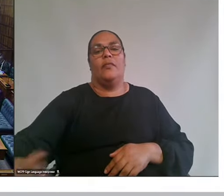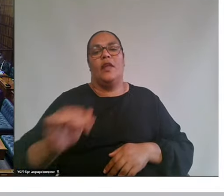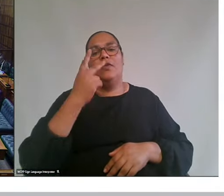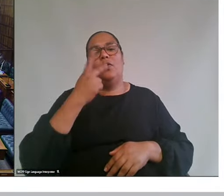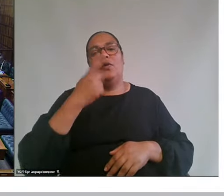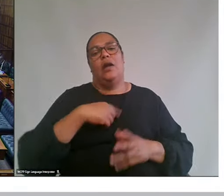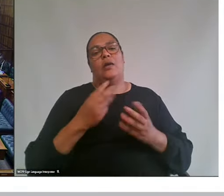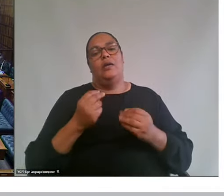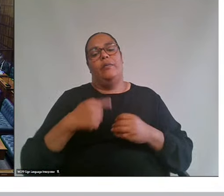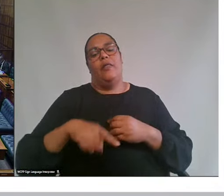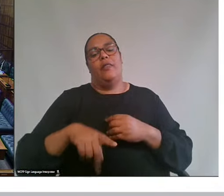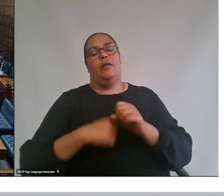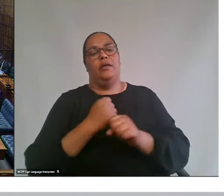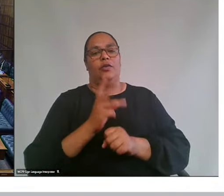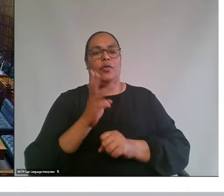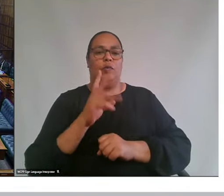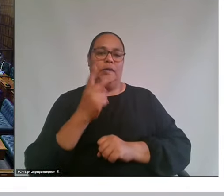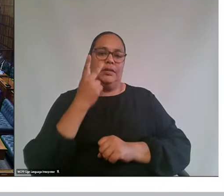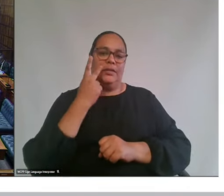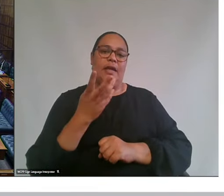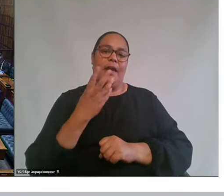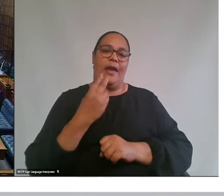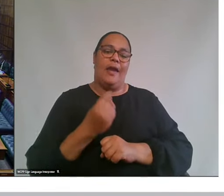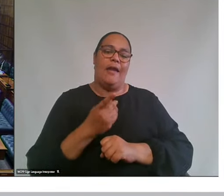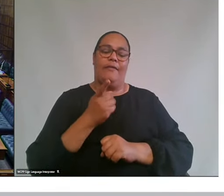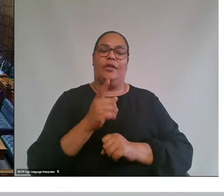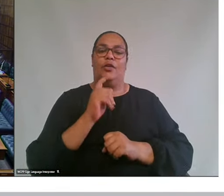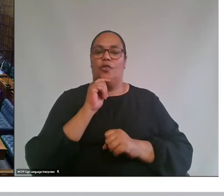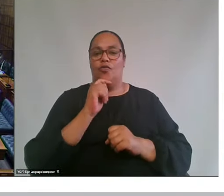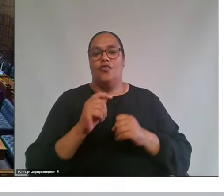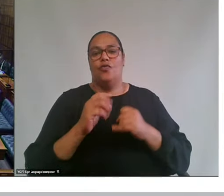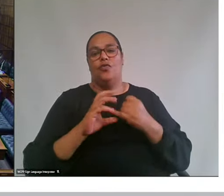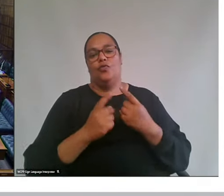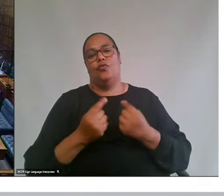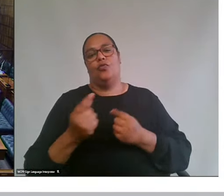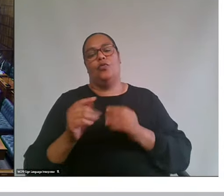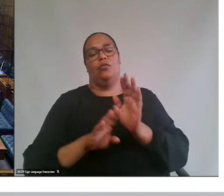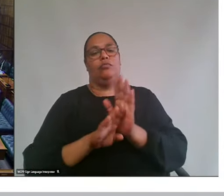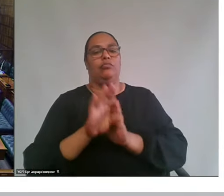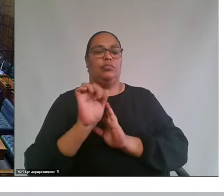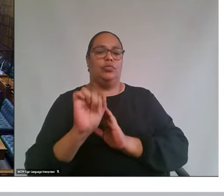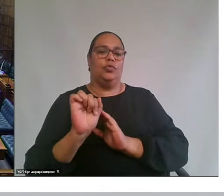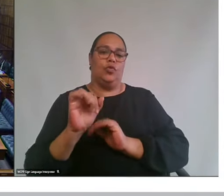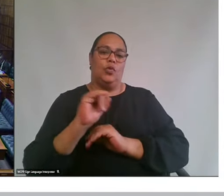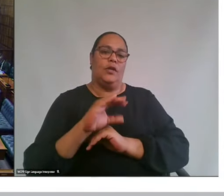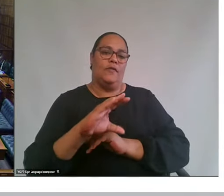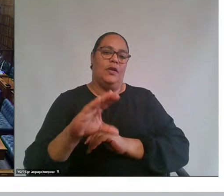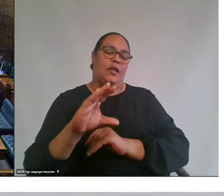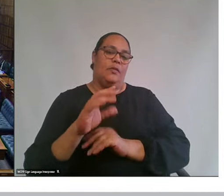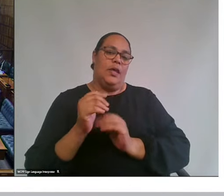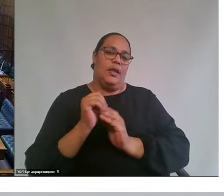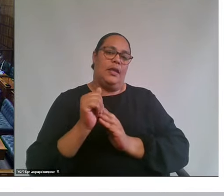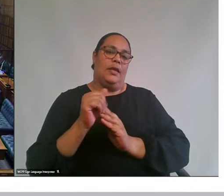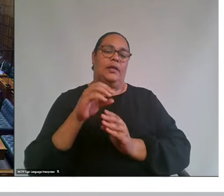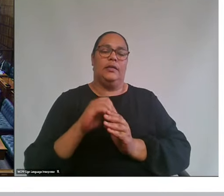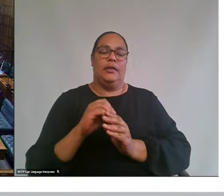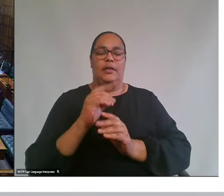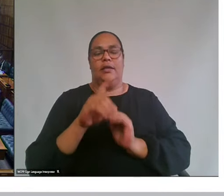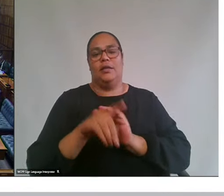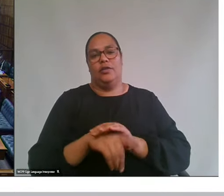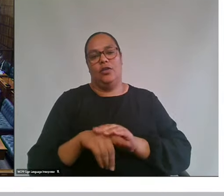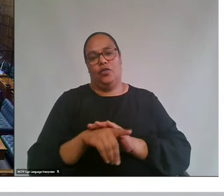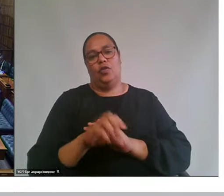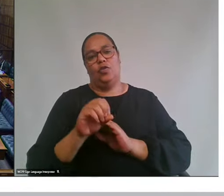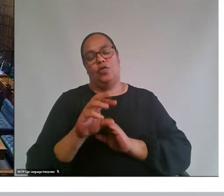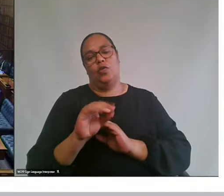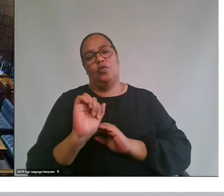year then you will see that there's been a deliberate effort to also increase the investment leads in the district so there's so